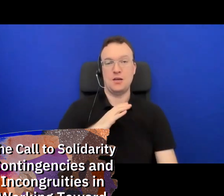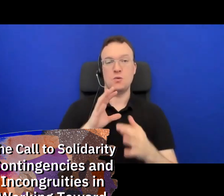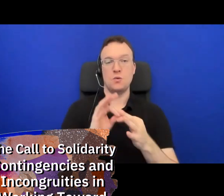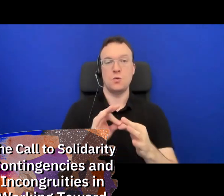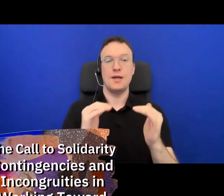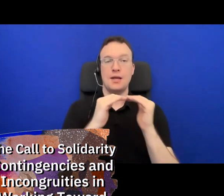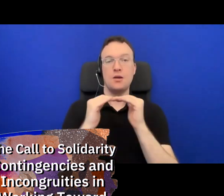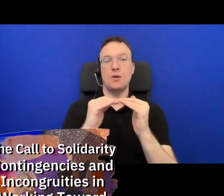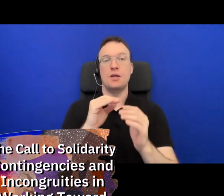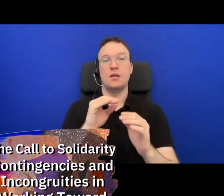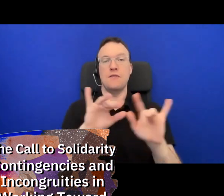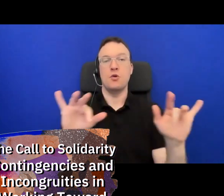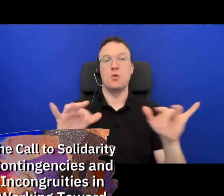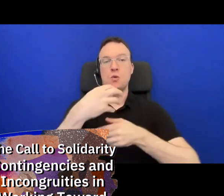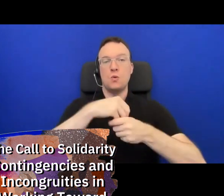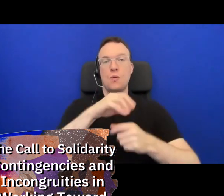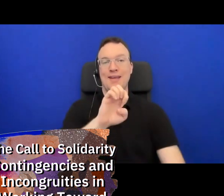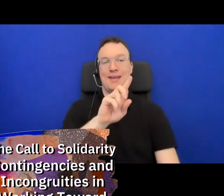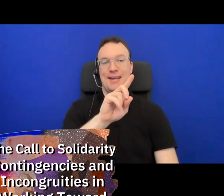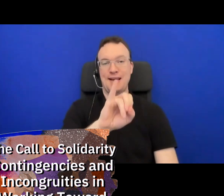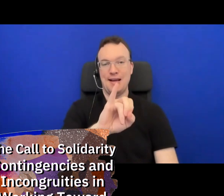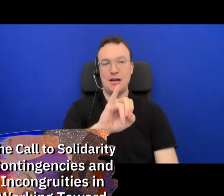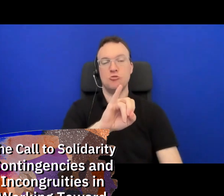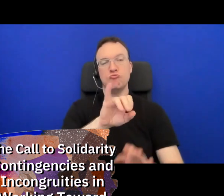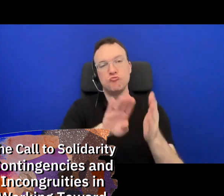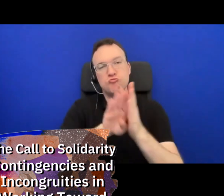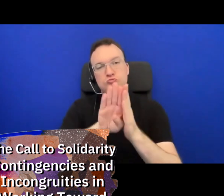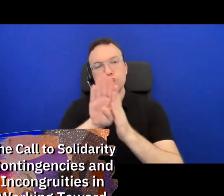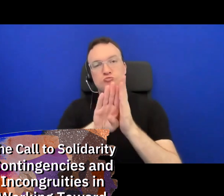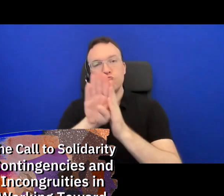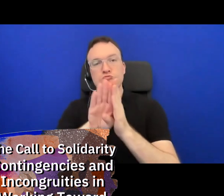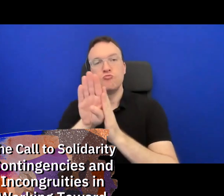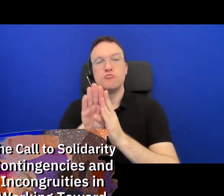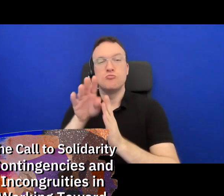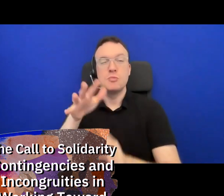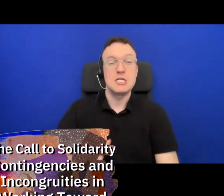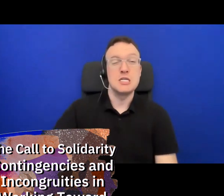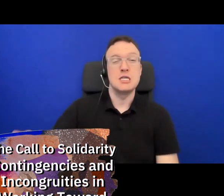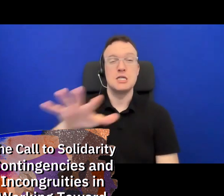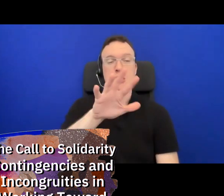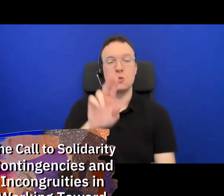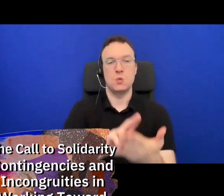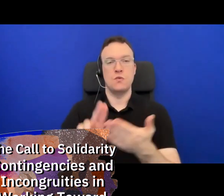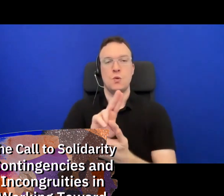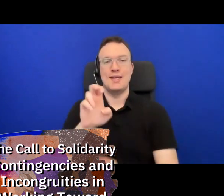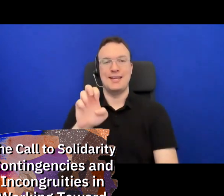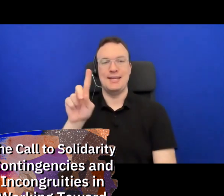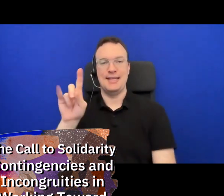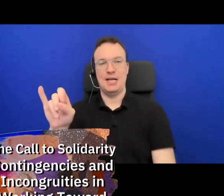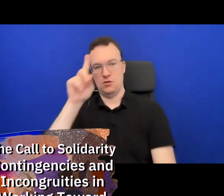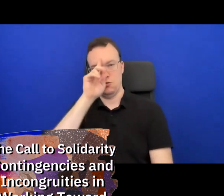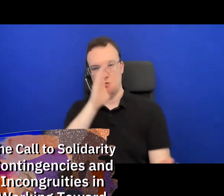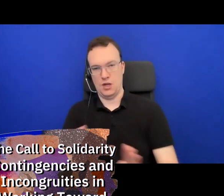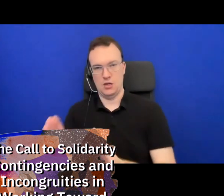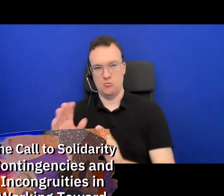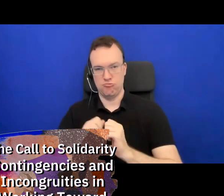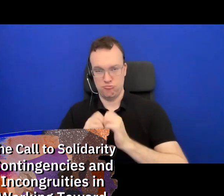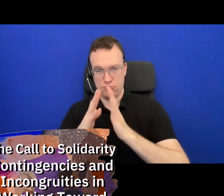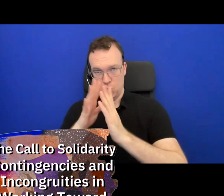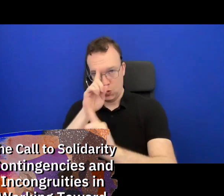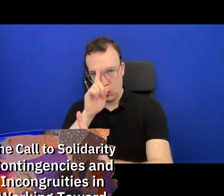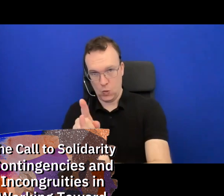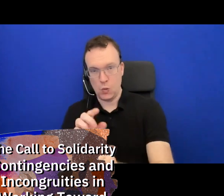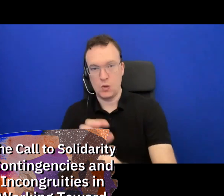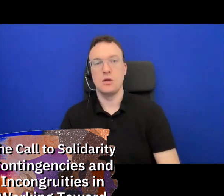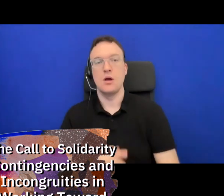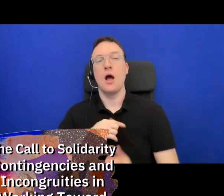Diversity, and Inclusion, which has been working on the development of a pan-university EDI strategy. I want to emphasize that